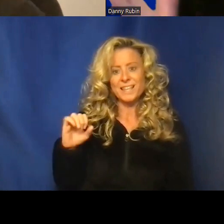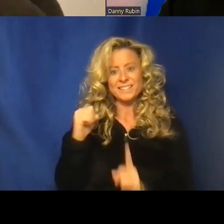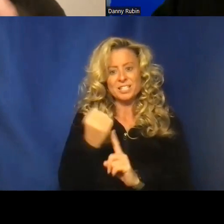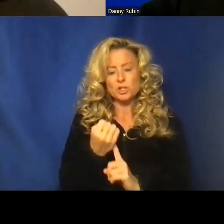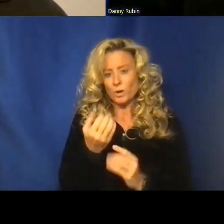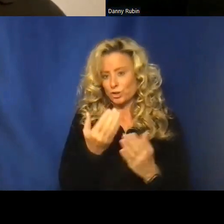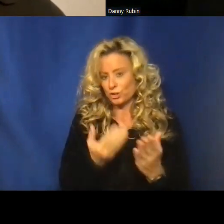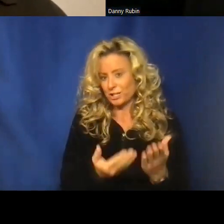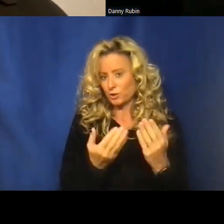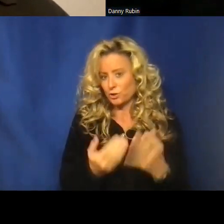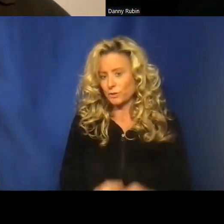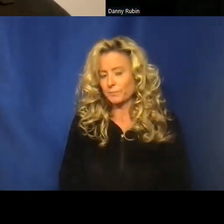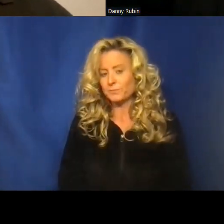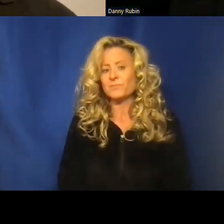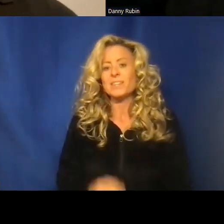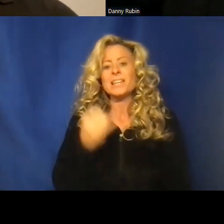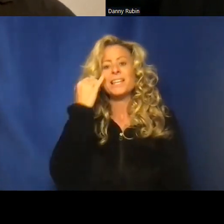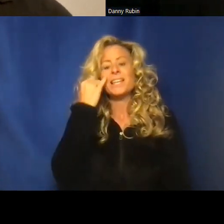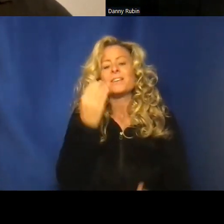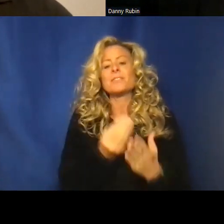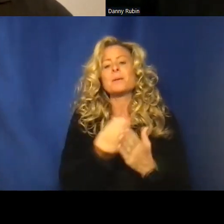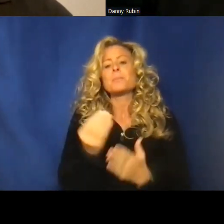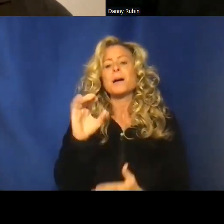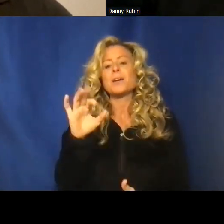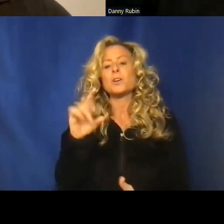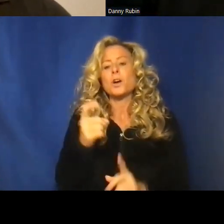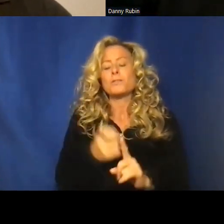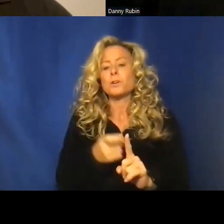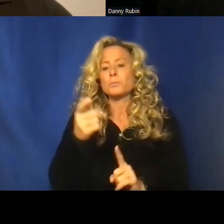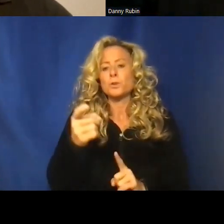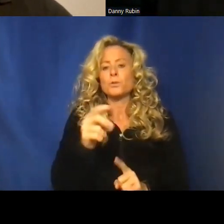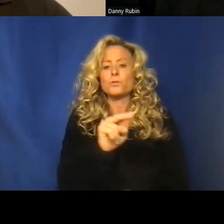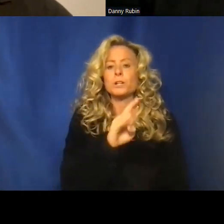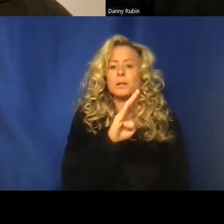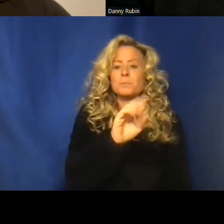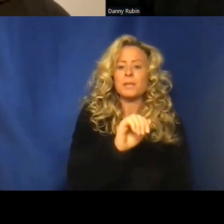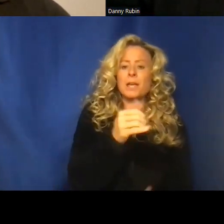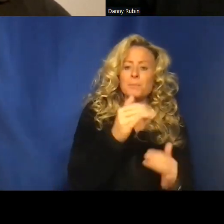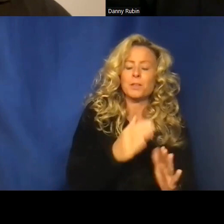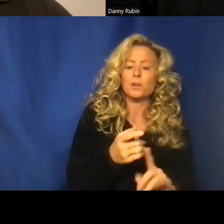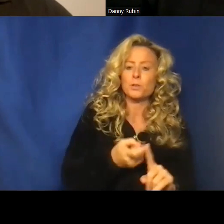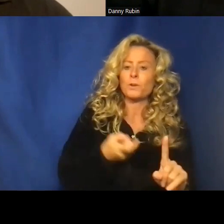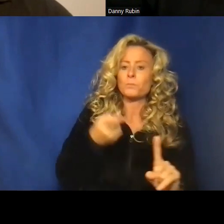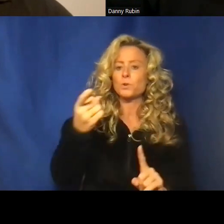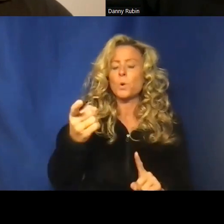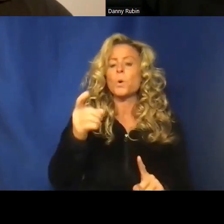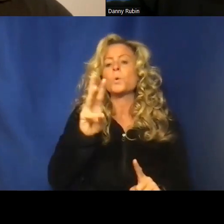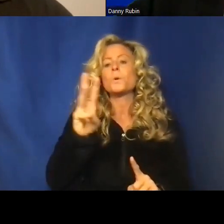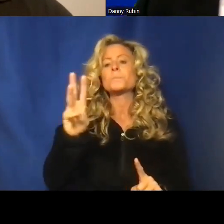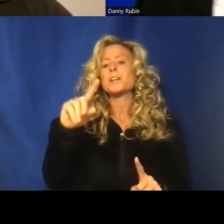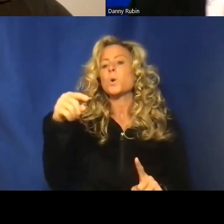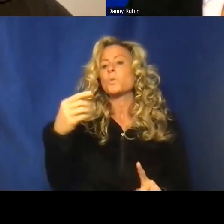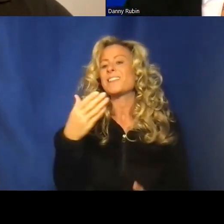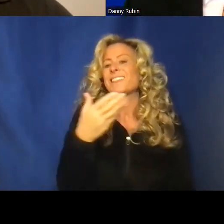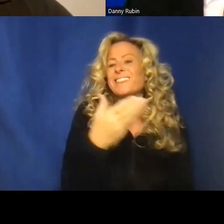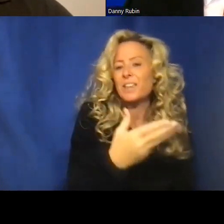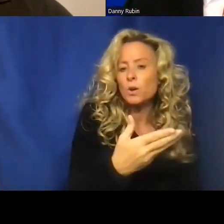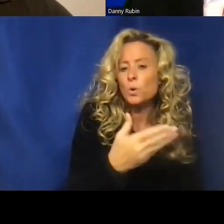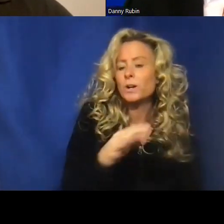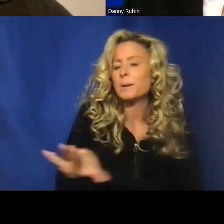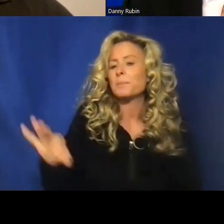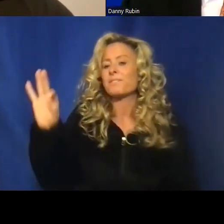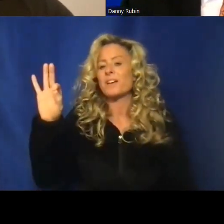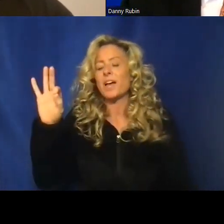that if they buy a card from you for an NBA player through your site, does it only exist there, or can it be